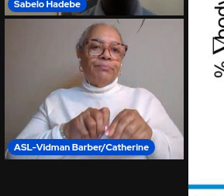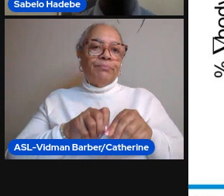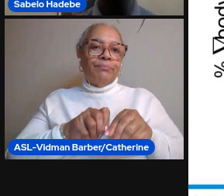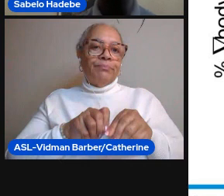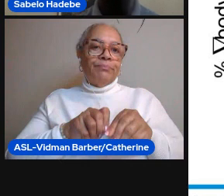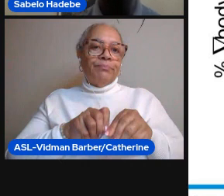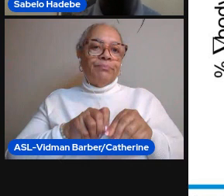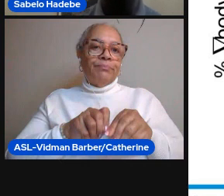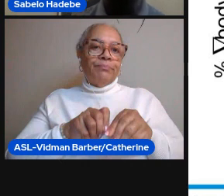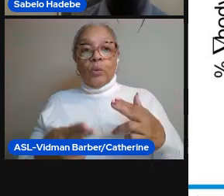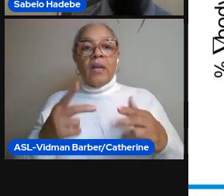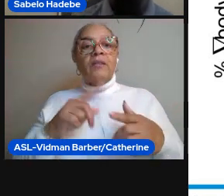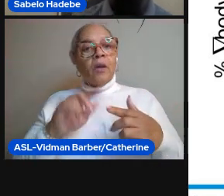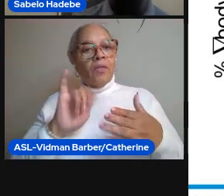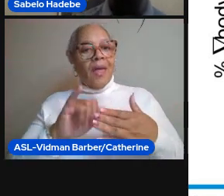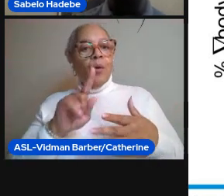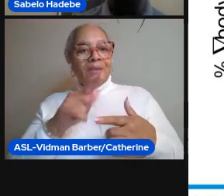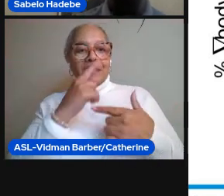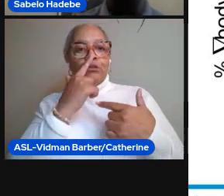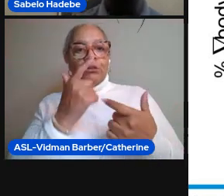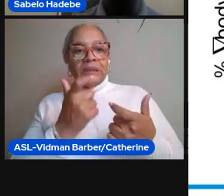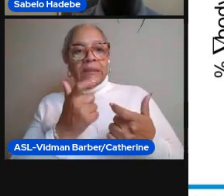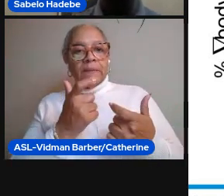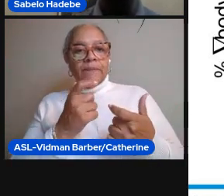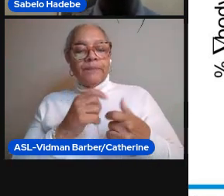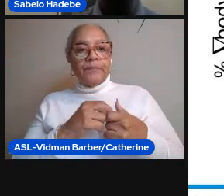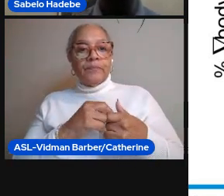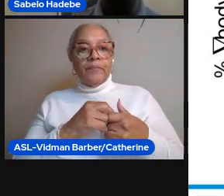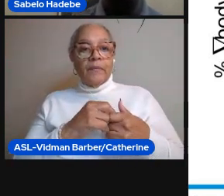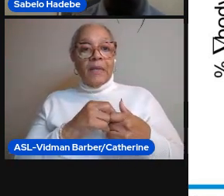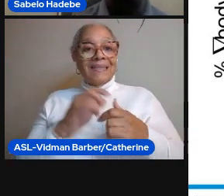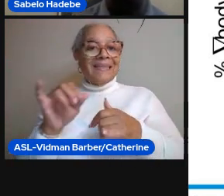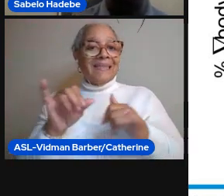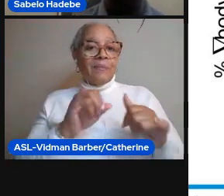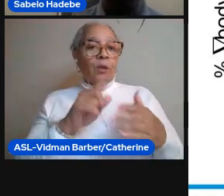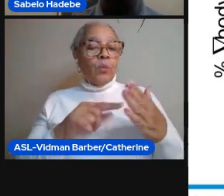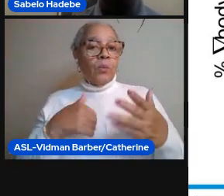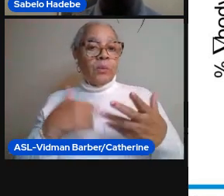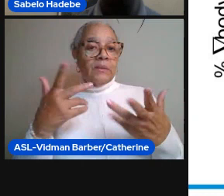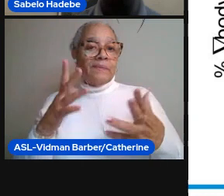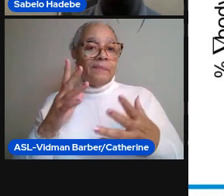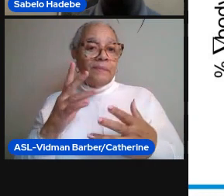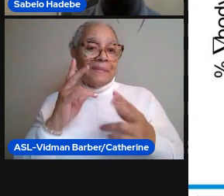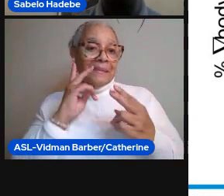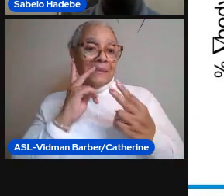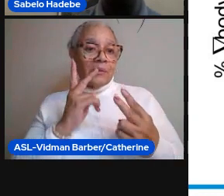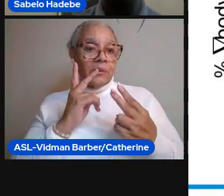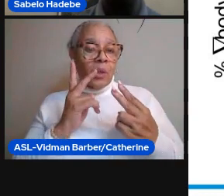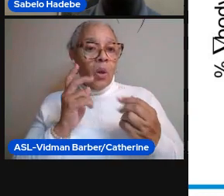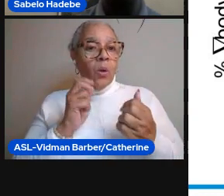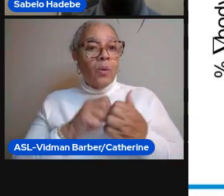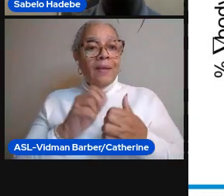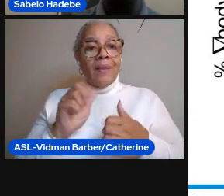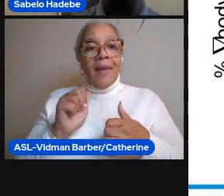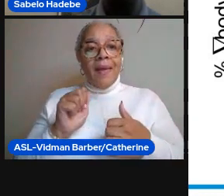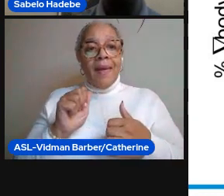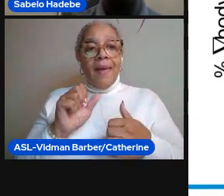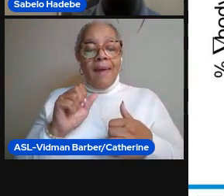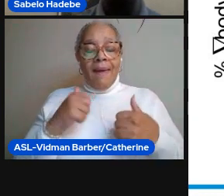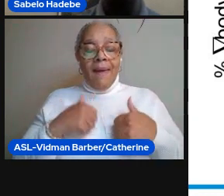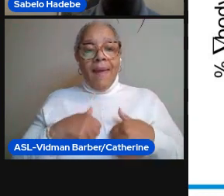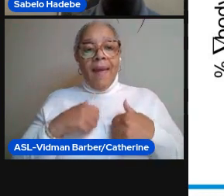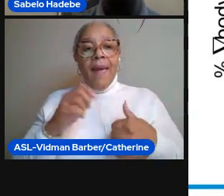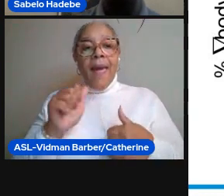so that was interesting. Similarly to what we had seen with the asthma model, we still see